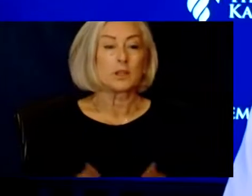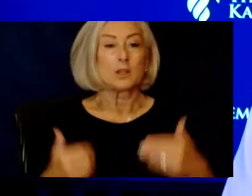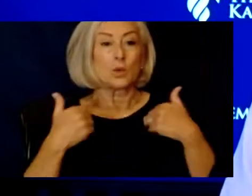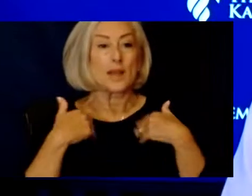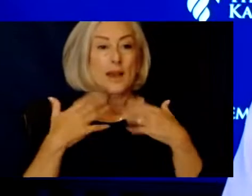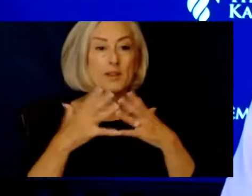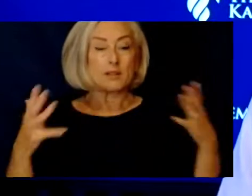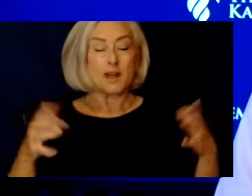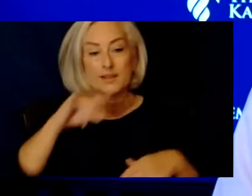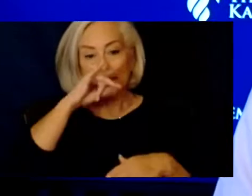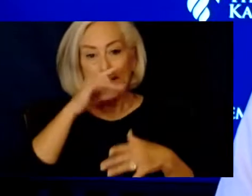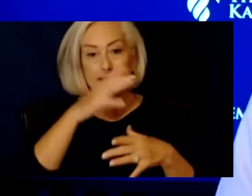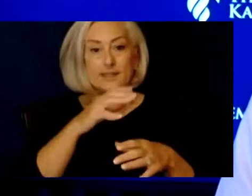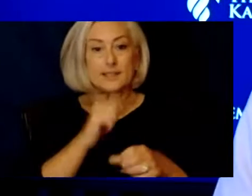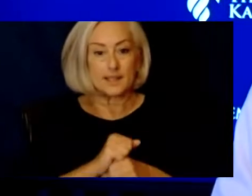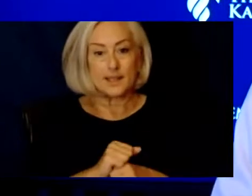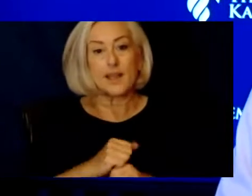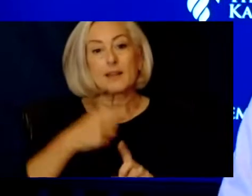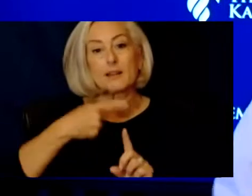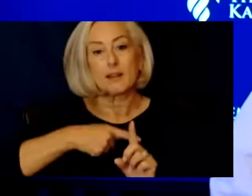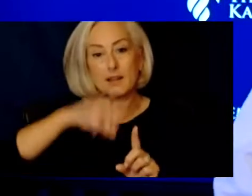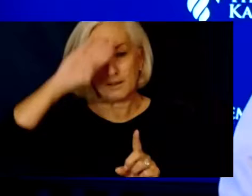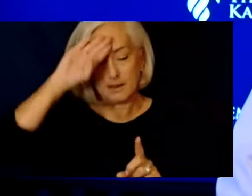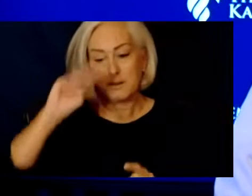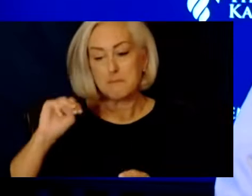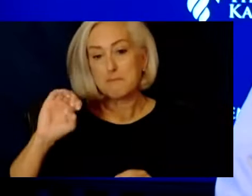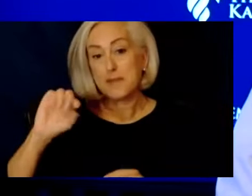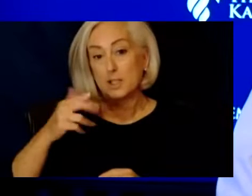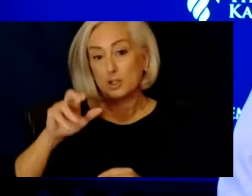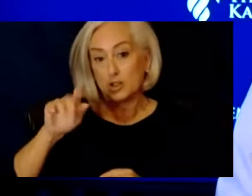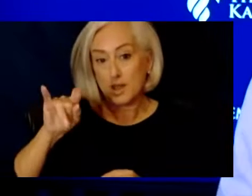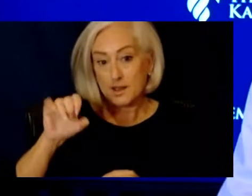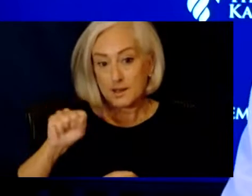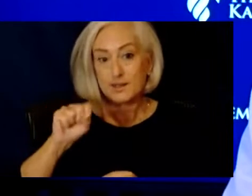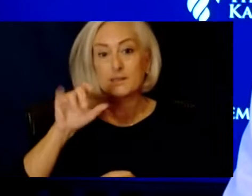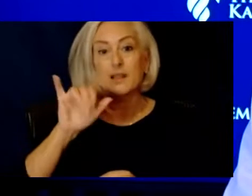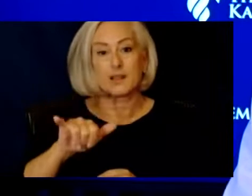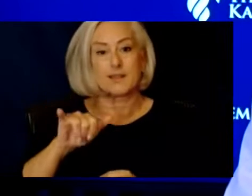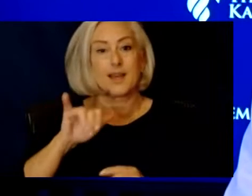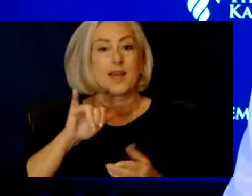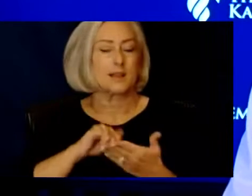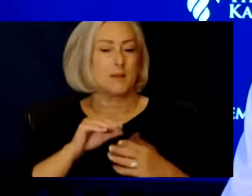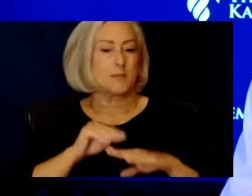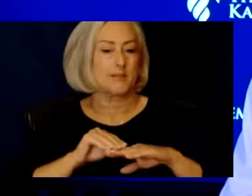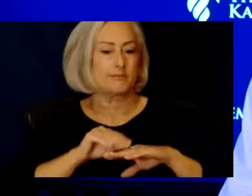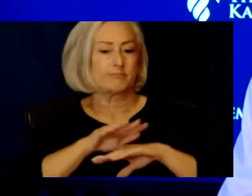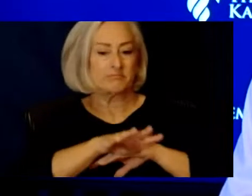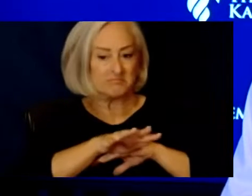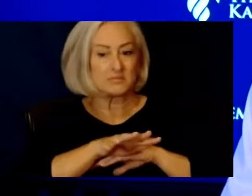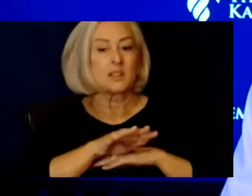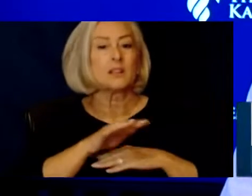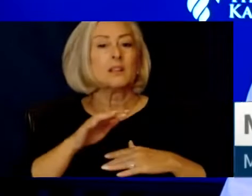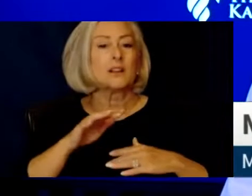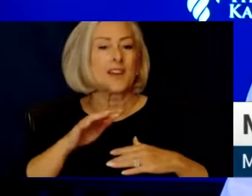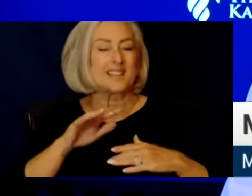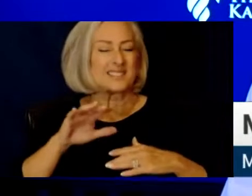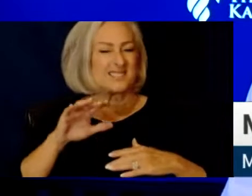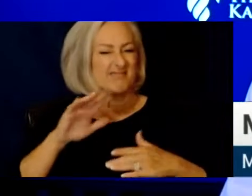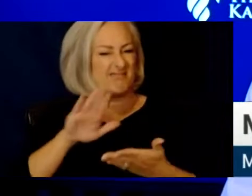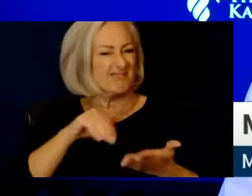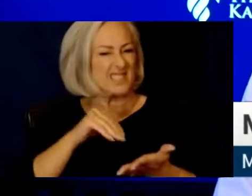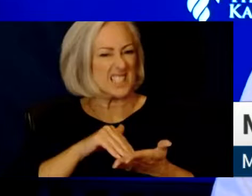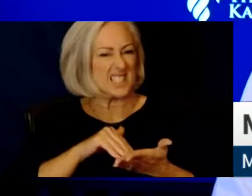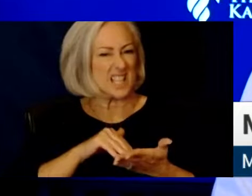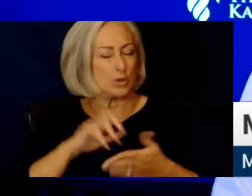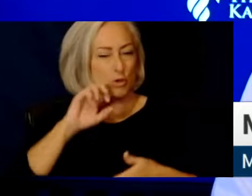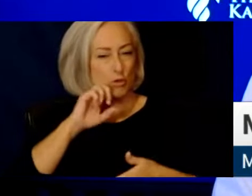very similar type of approach where the infection is in the central nervous system. And so because it can impact these young kids